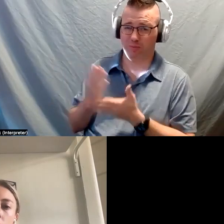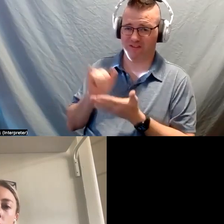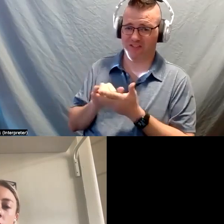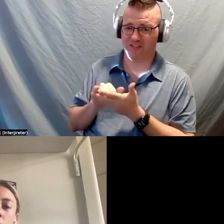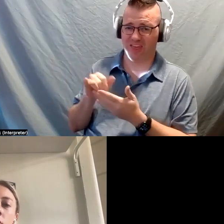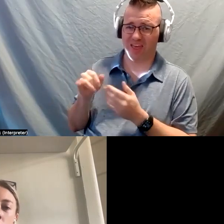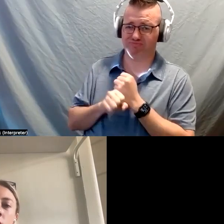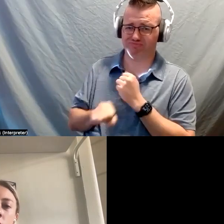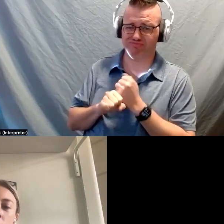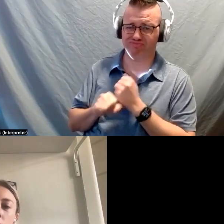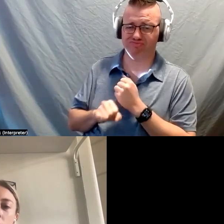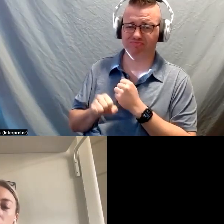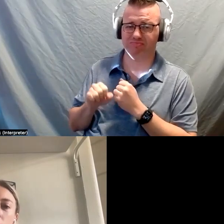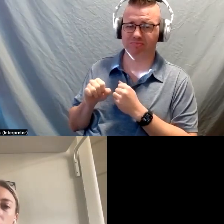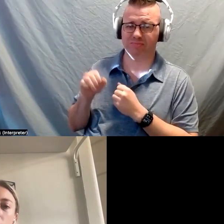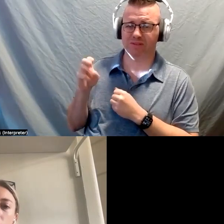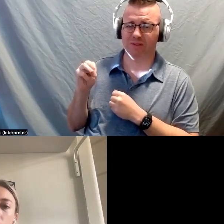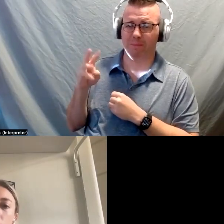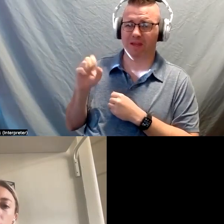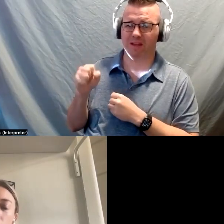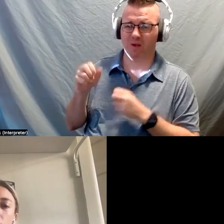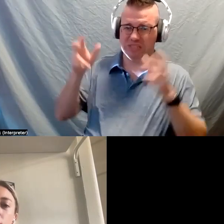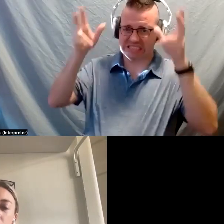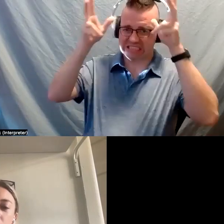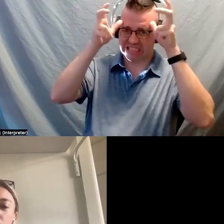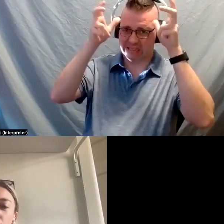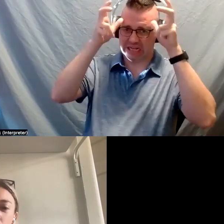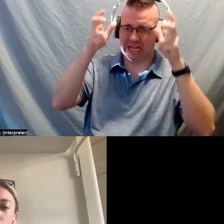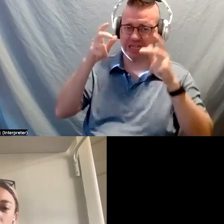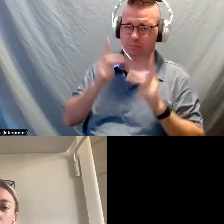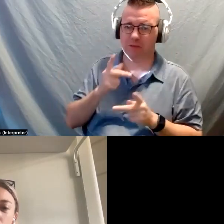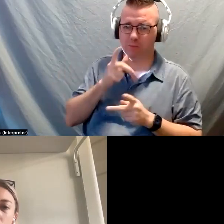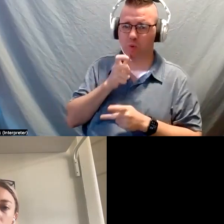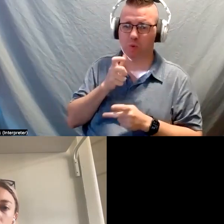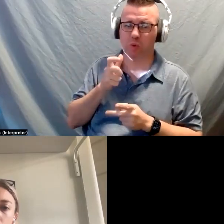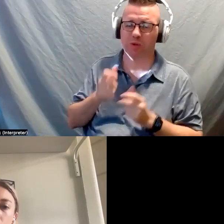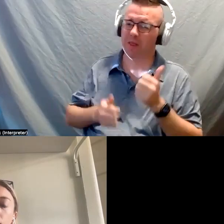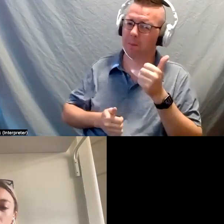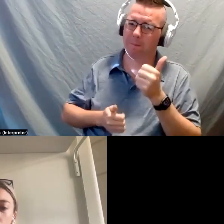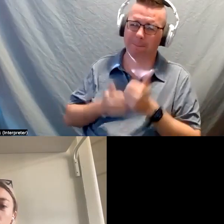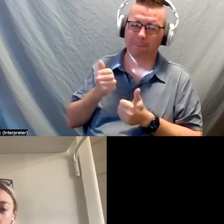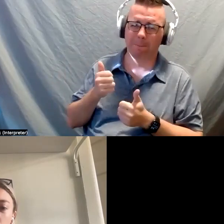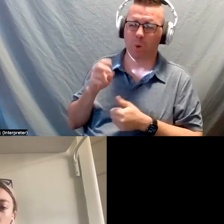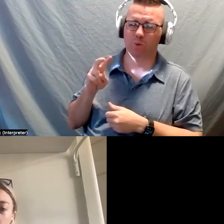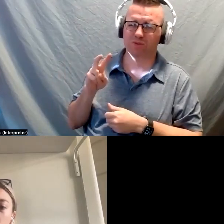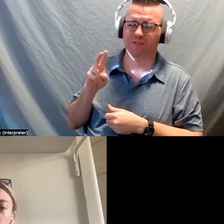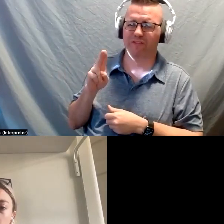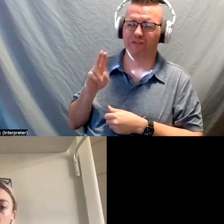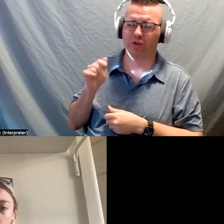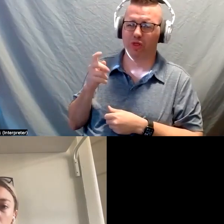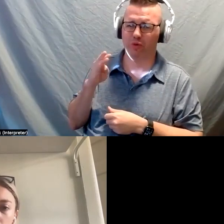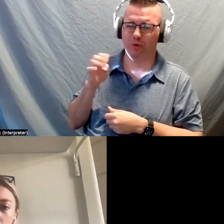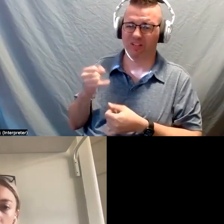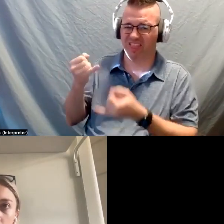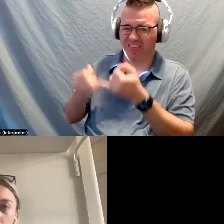that the media were demonizing people who were at their most vulnerable, at the end of